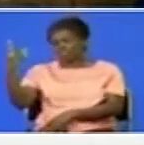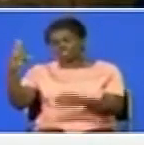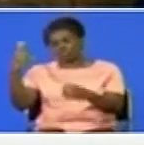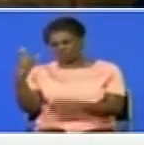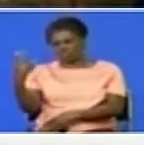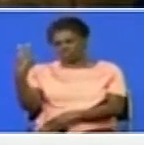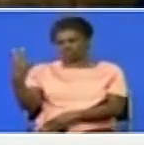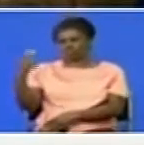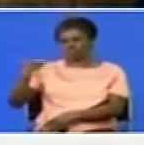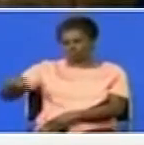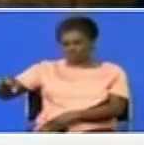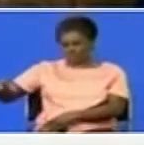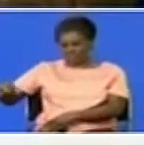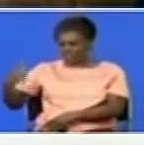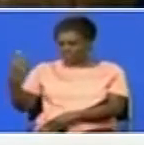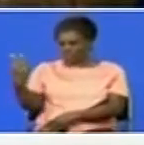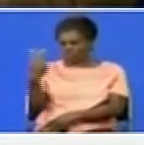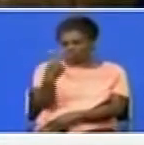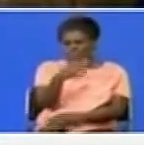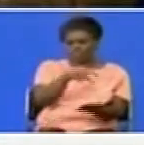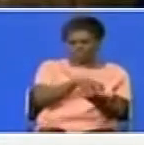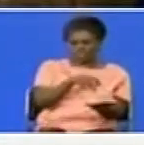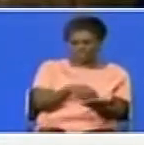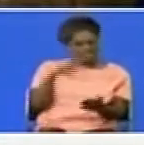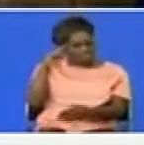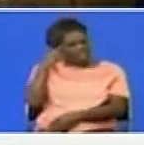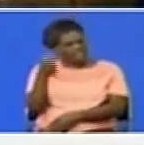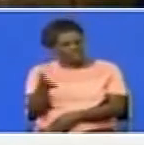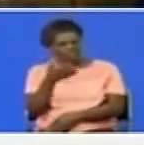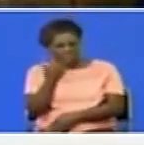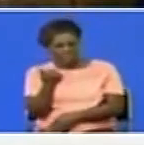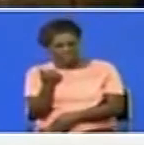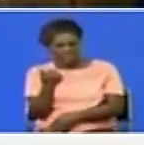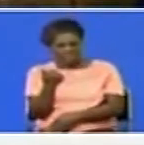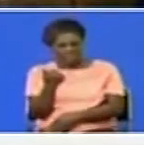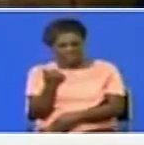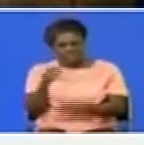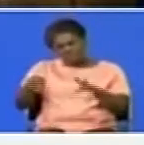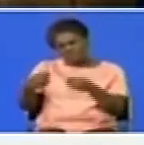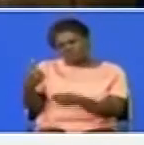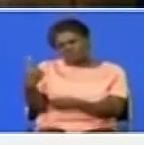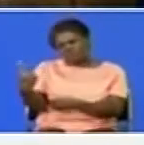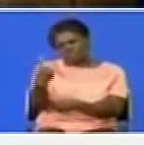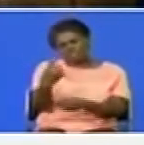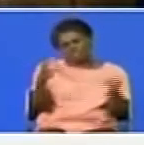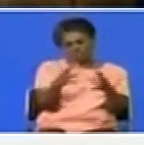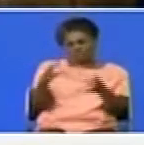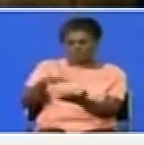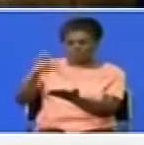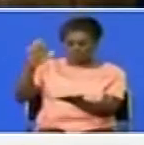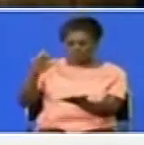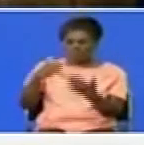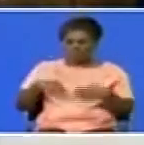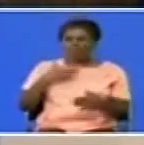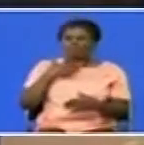communities. If you have for every two positions, I think juggle them up and give more people appointments. I